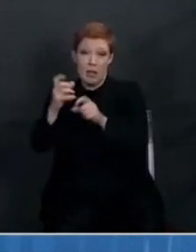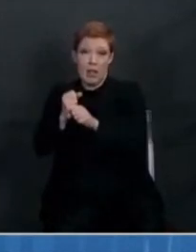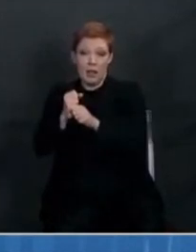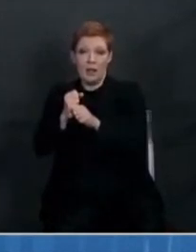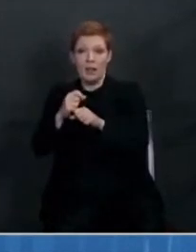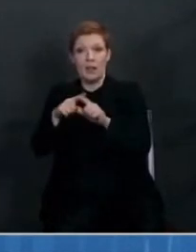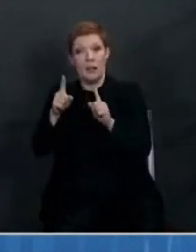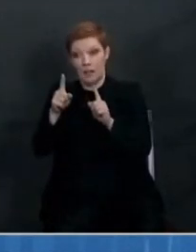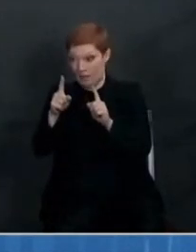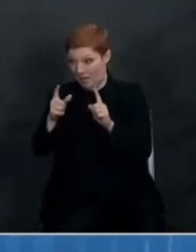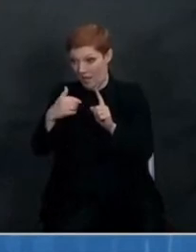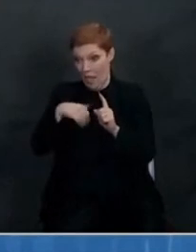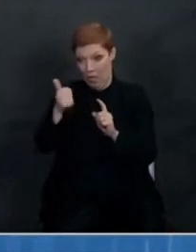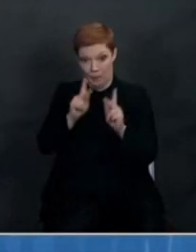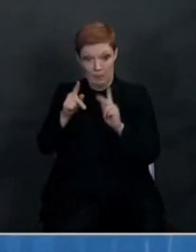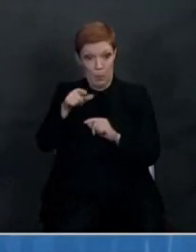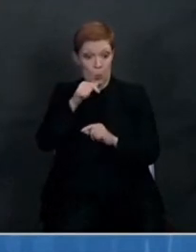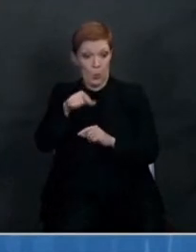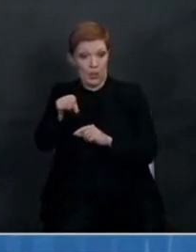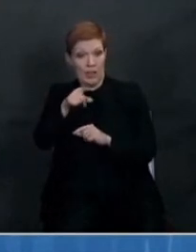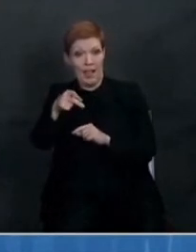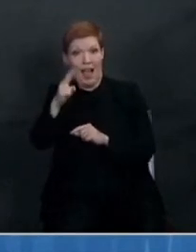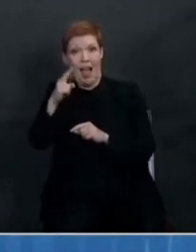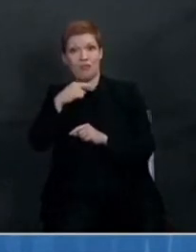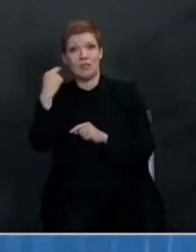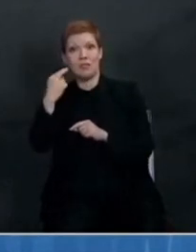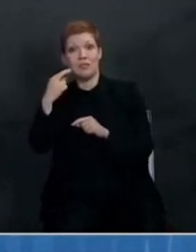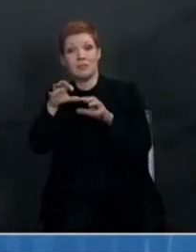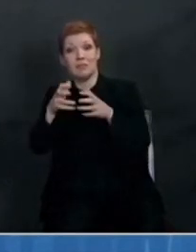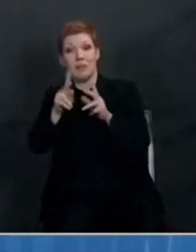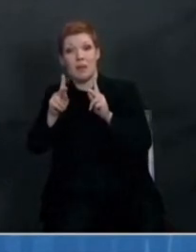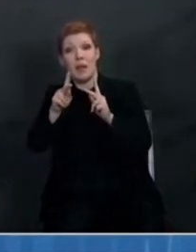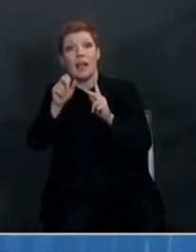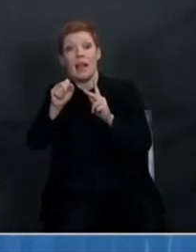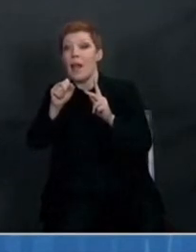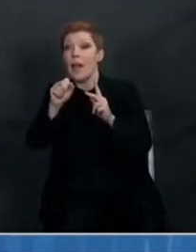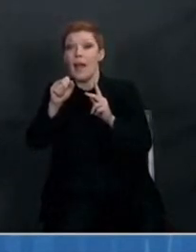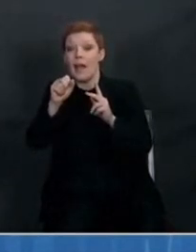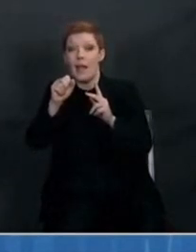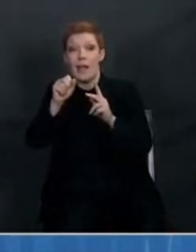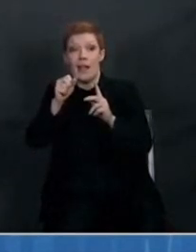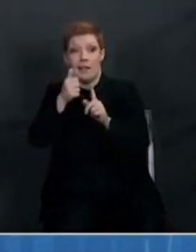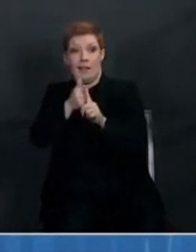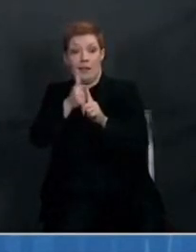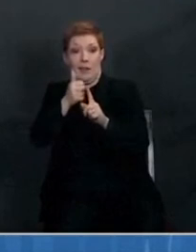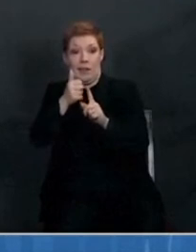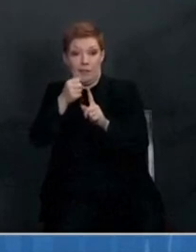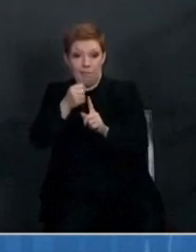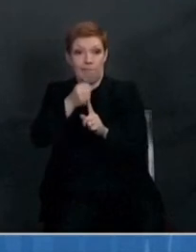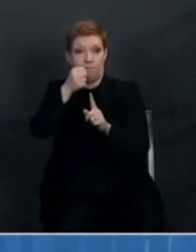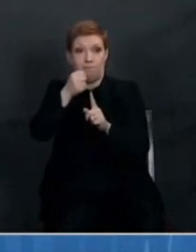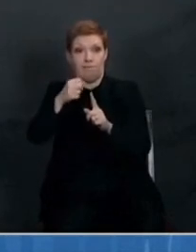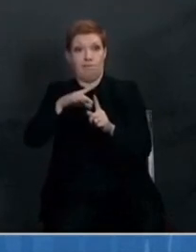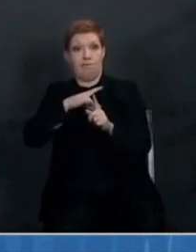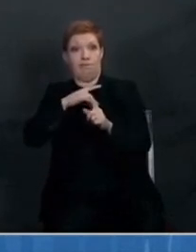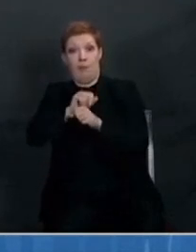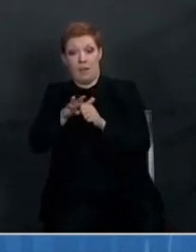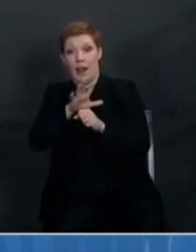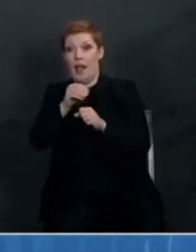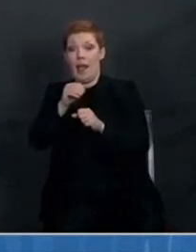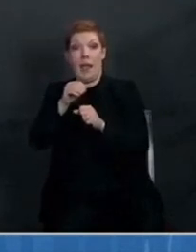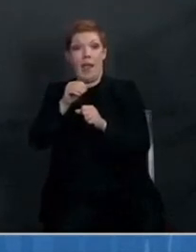of hospitalization and death, as Dr. Nunez-Smith pointed out, who we need to assist in getting the vaccines to. We can't do